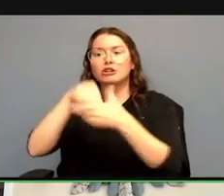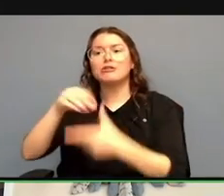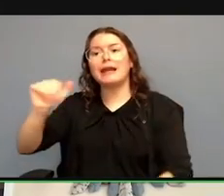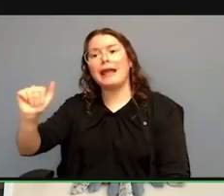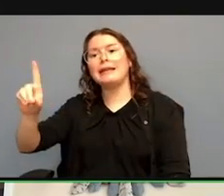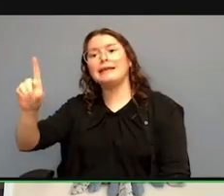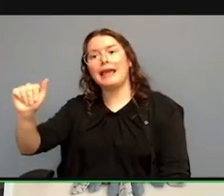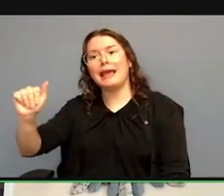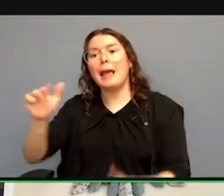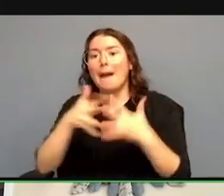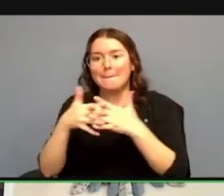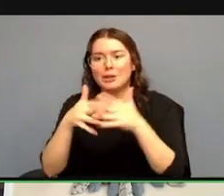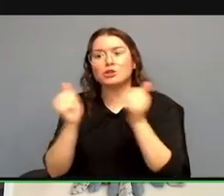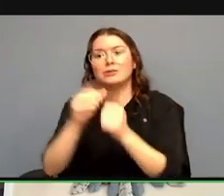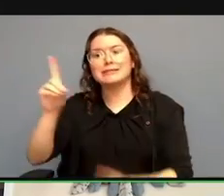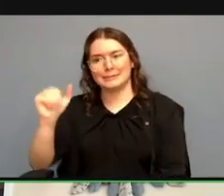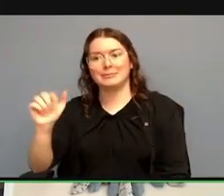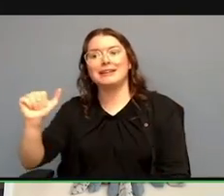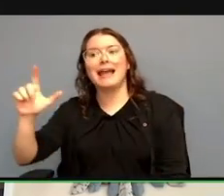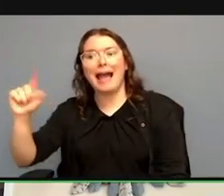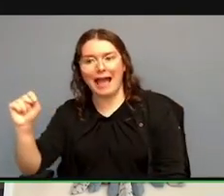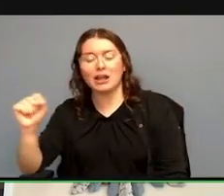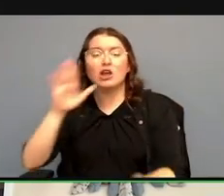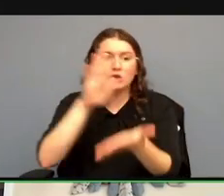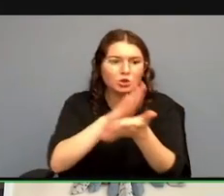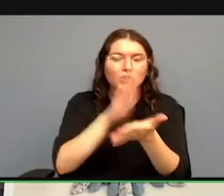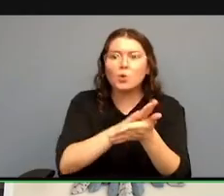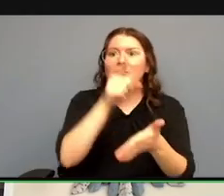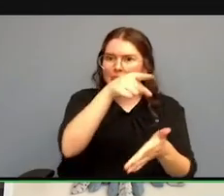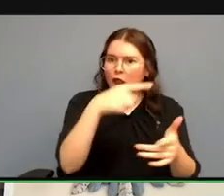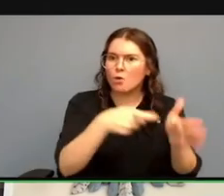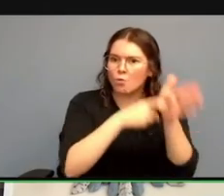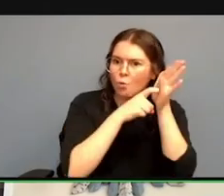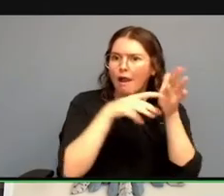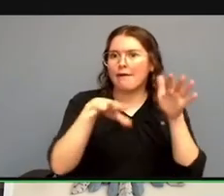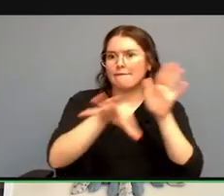Act, and the schools are obligated to fund that interpreter.